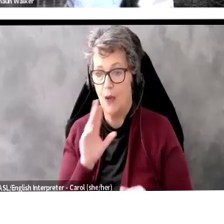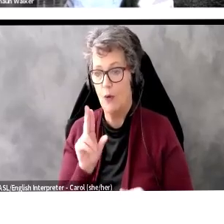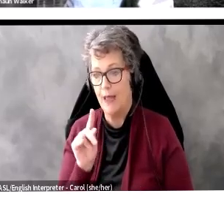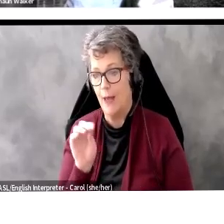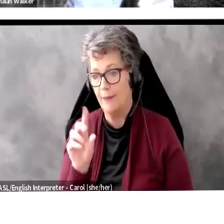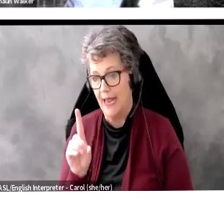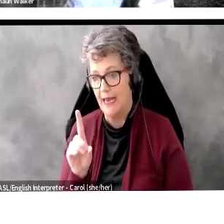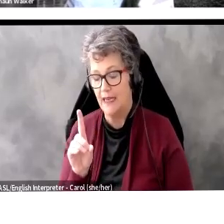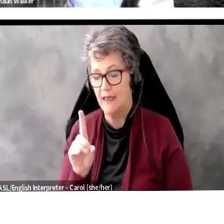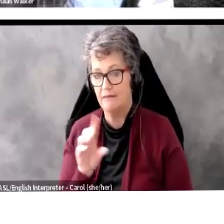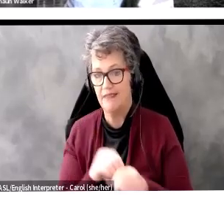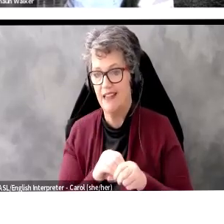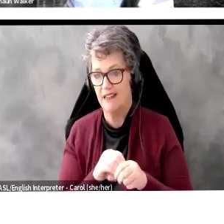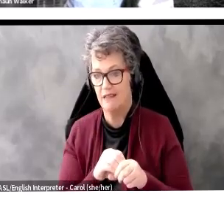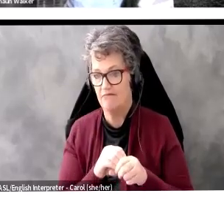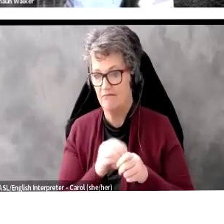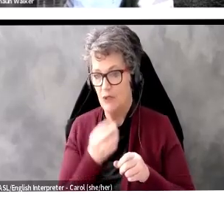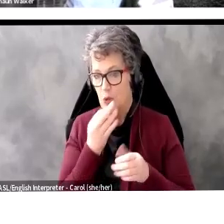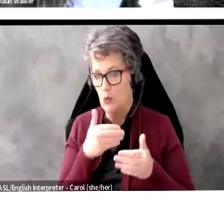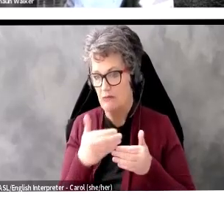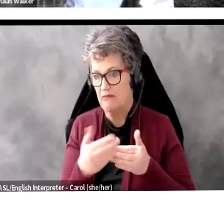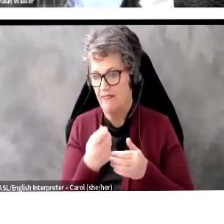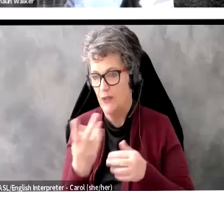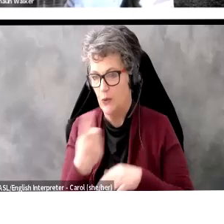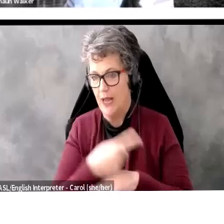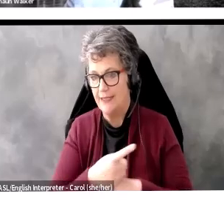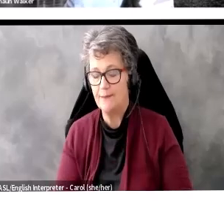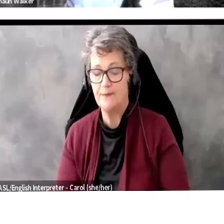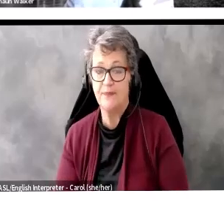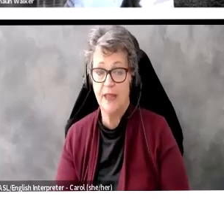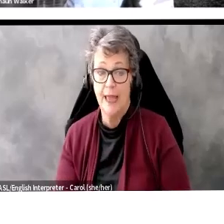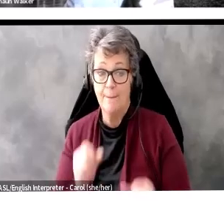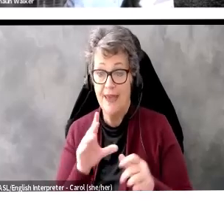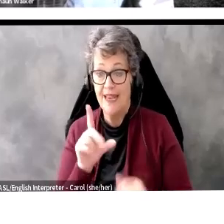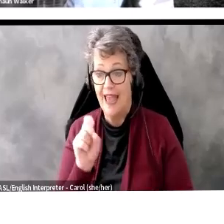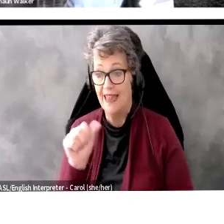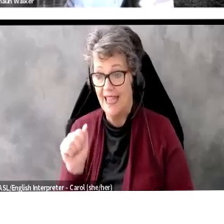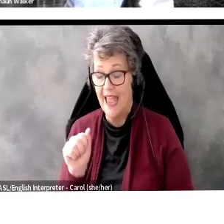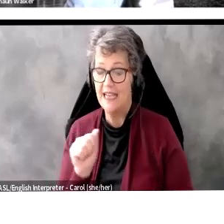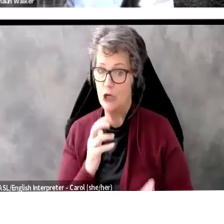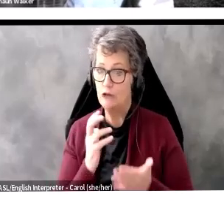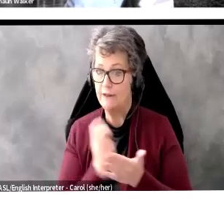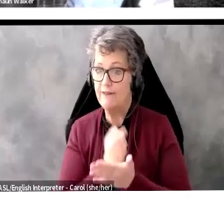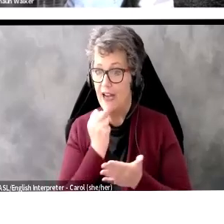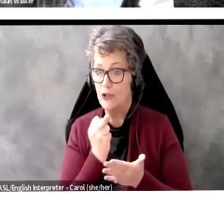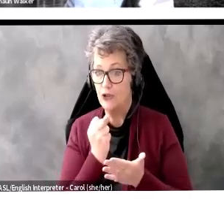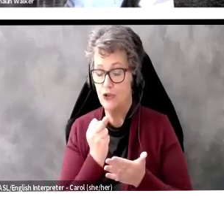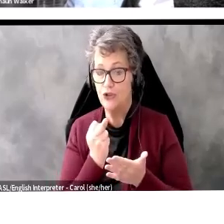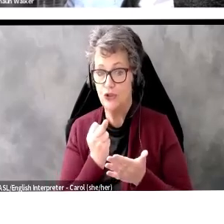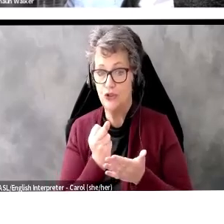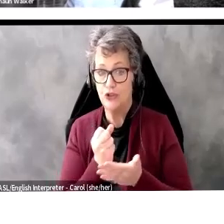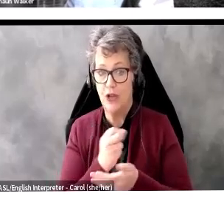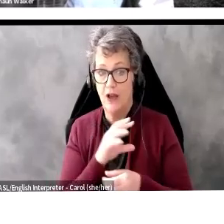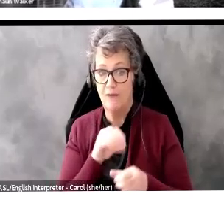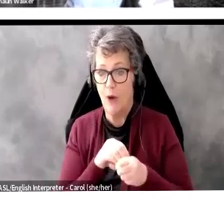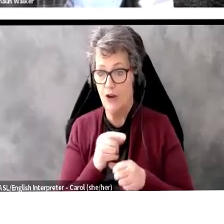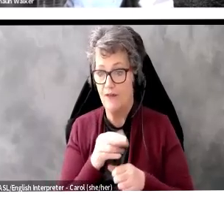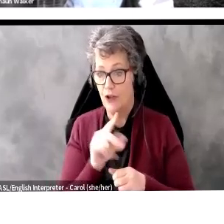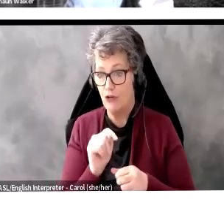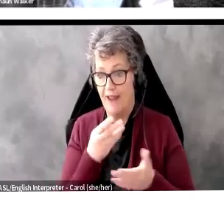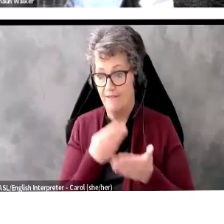updated within the coming days. While many LEAs are taking advantage of part of the grant